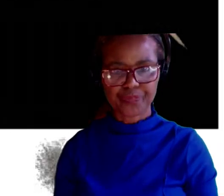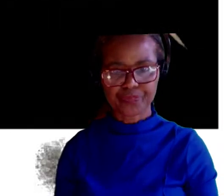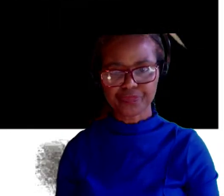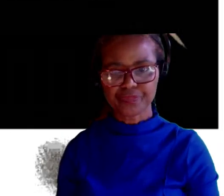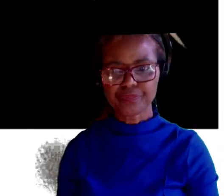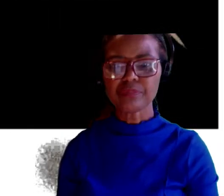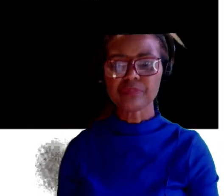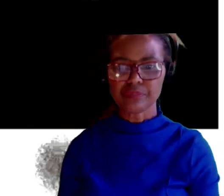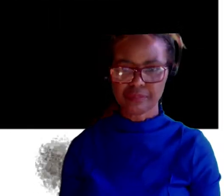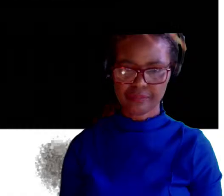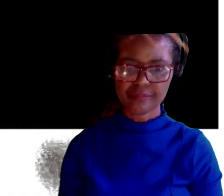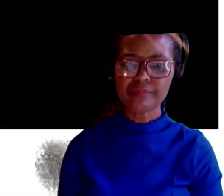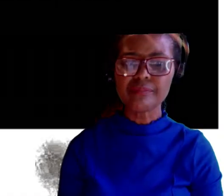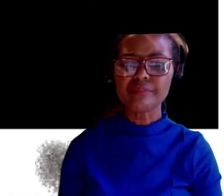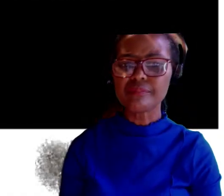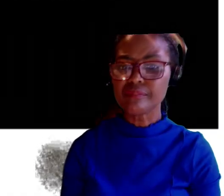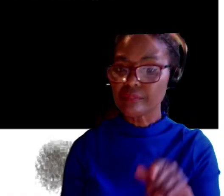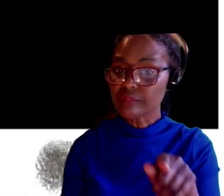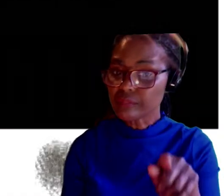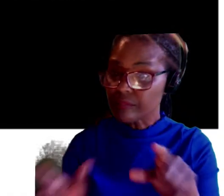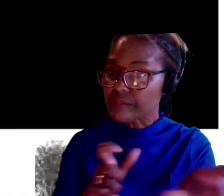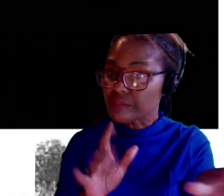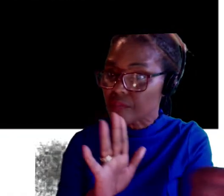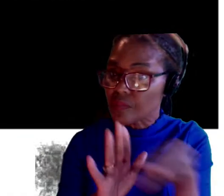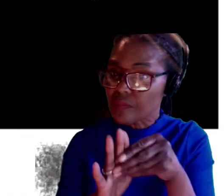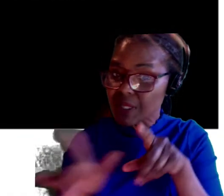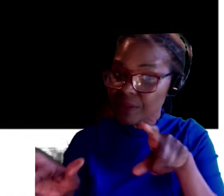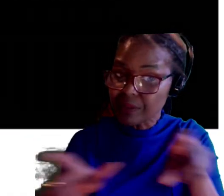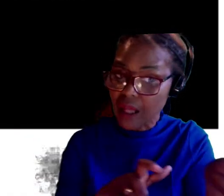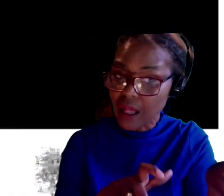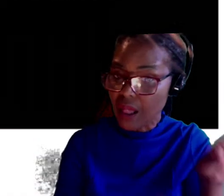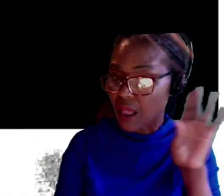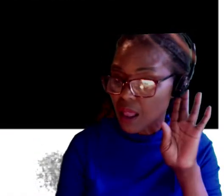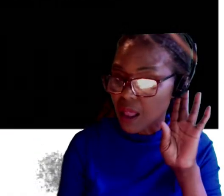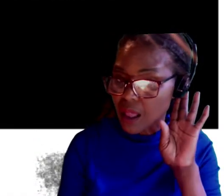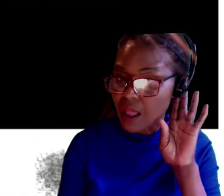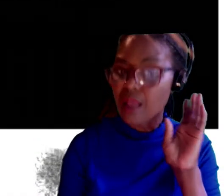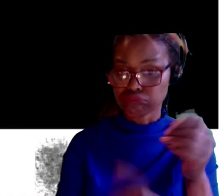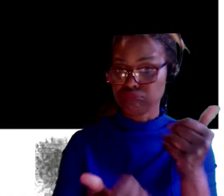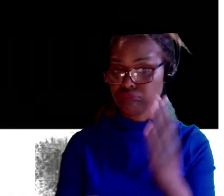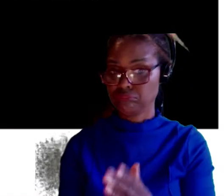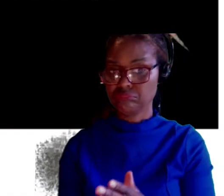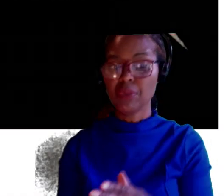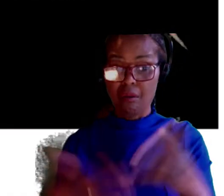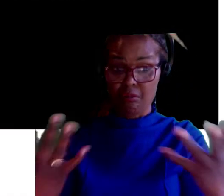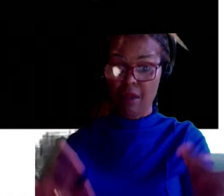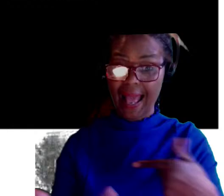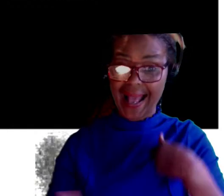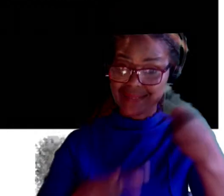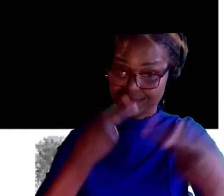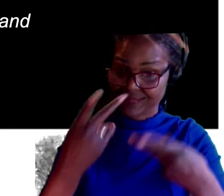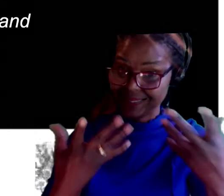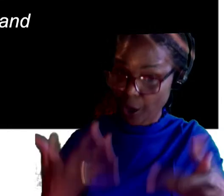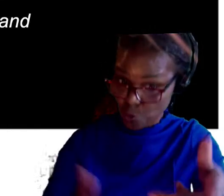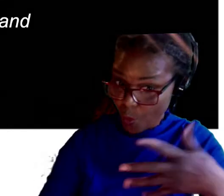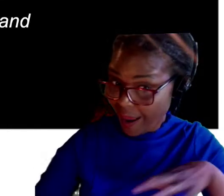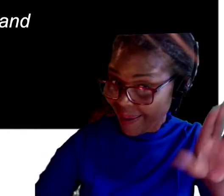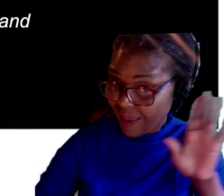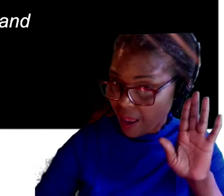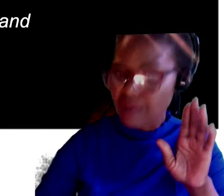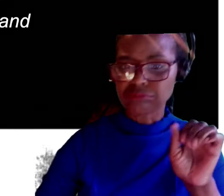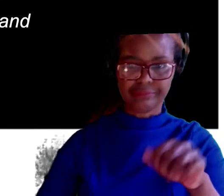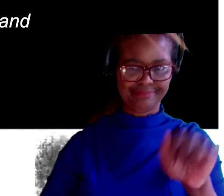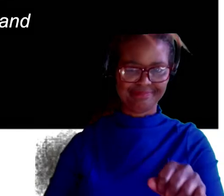Is that still going? Sure. Well, look, yeah, I'll do this one in there. Right. You want to hear? You may. Now listen what